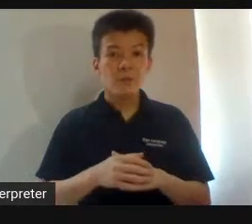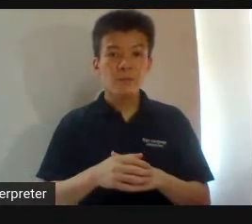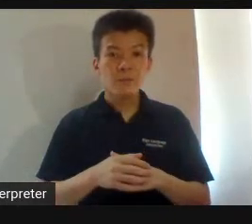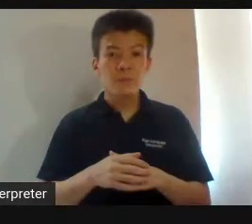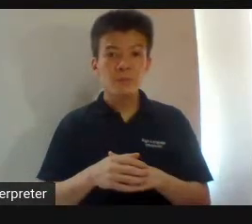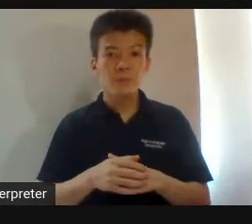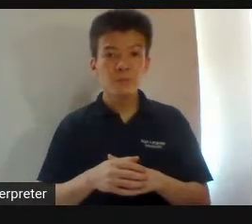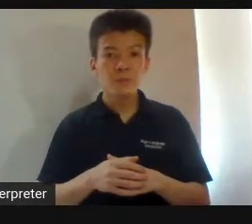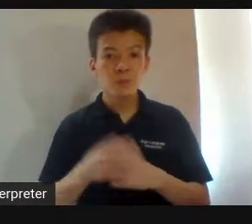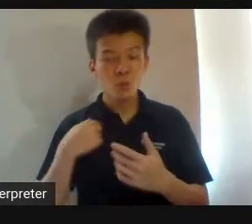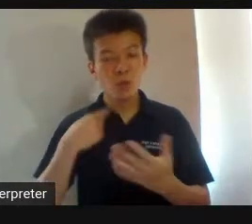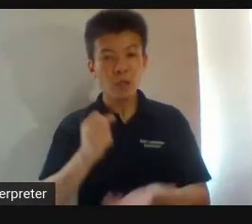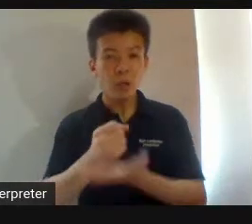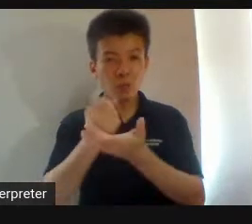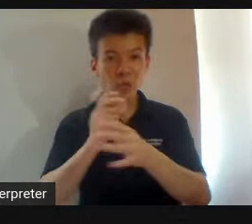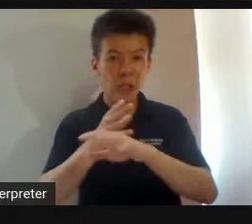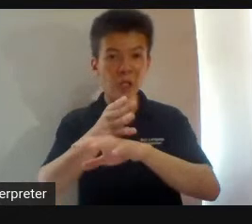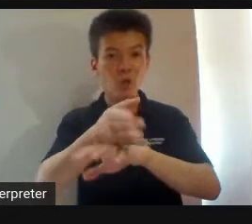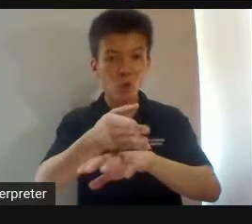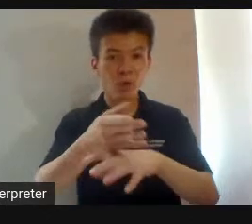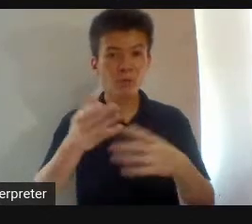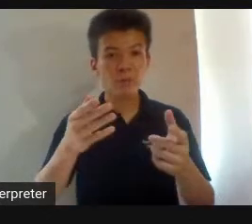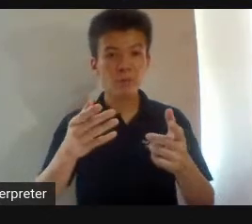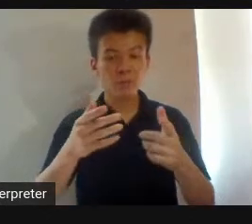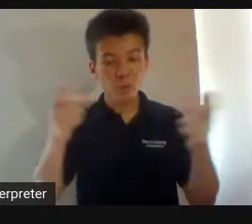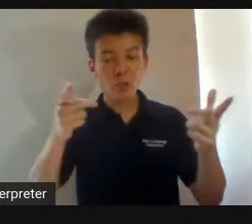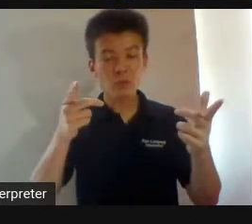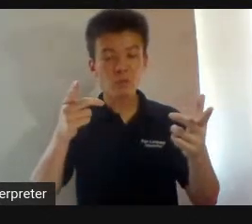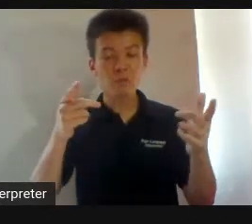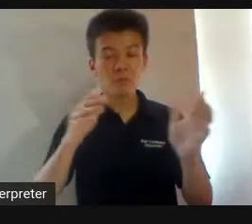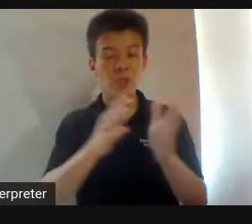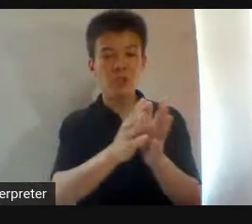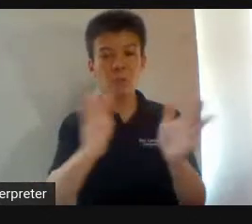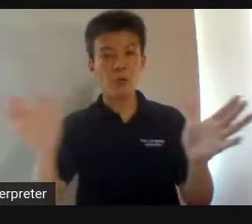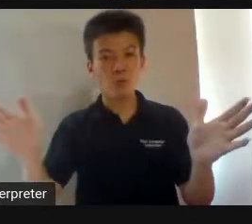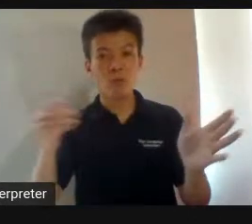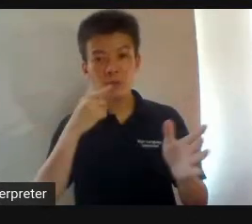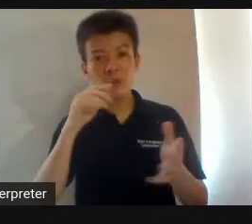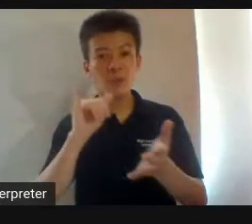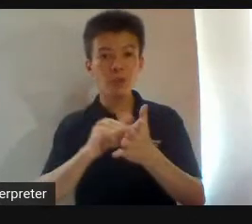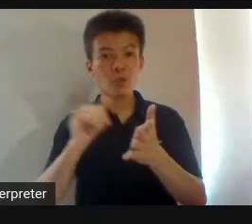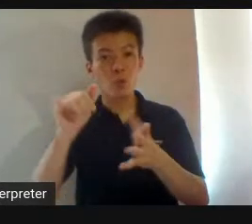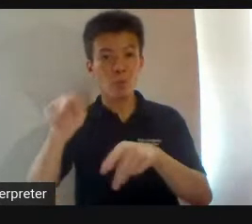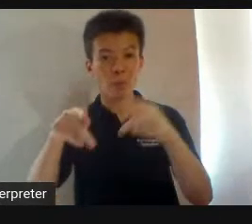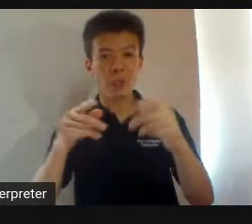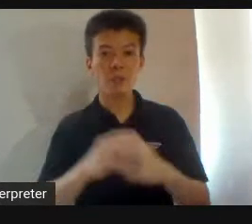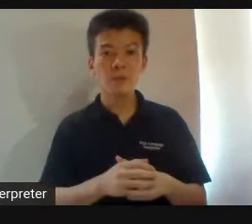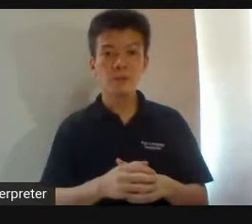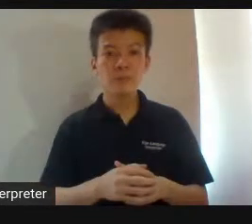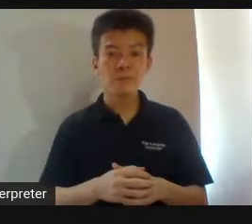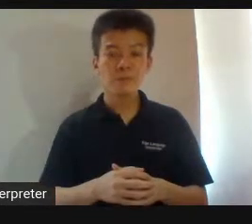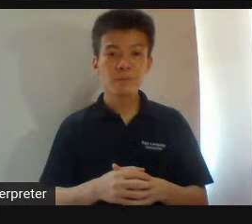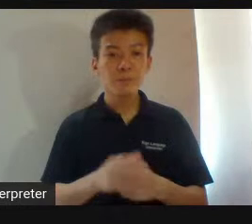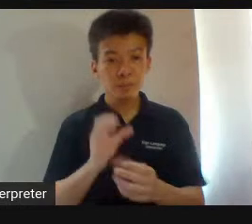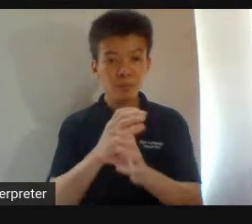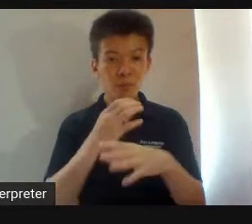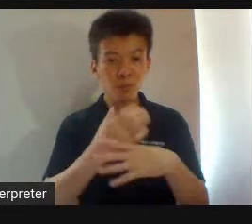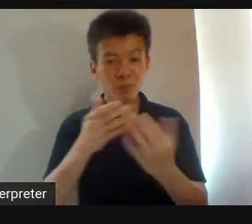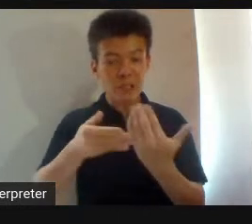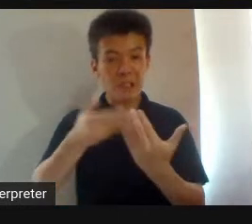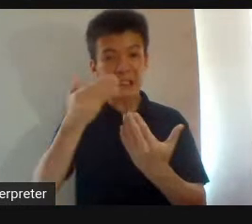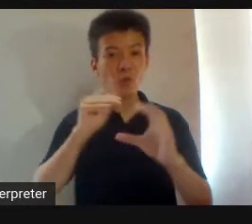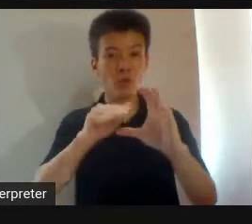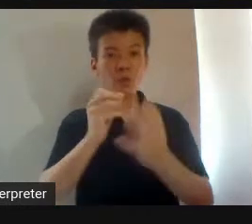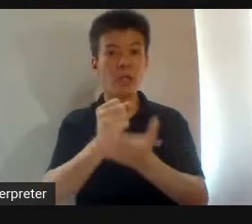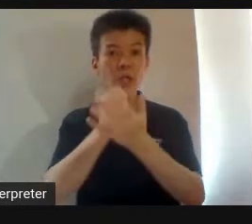we're enabling across a, you know, much wider spectrum. And I keep saying that to people, you know, creating ease of access